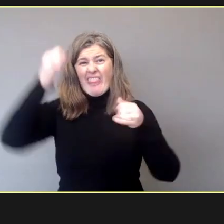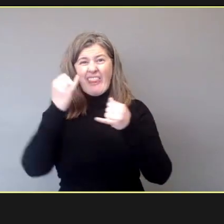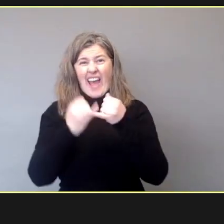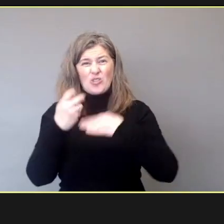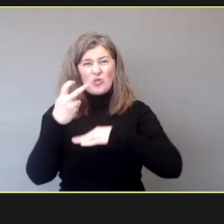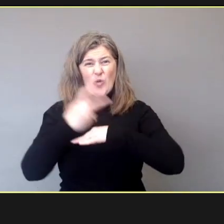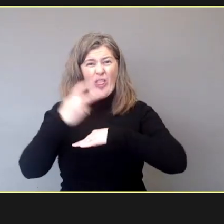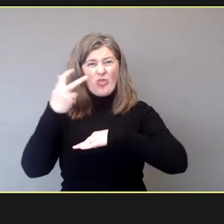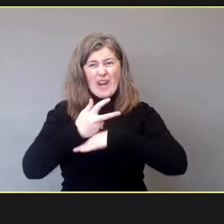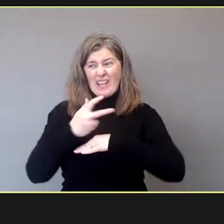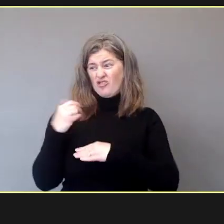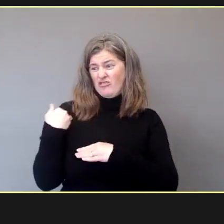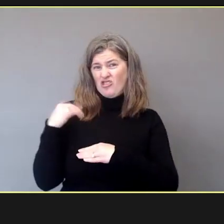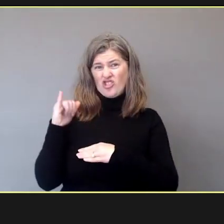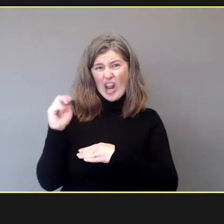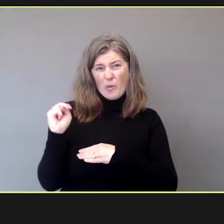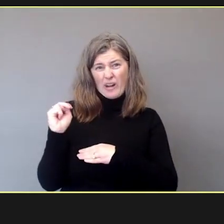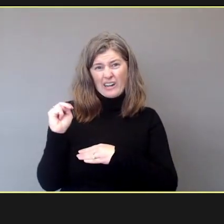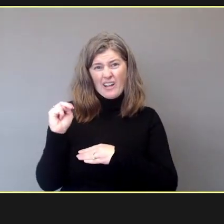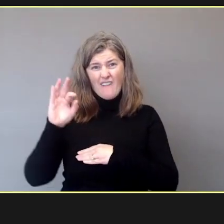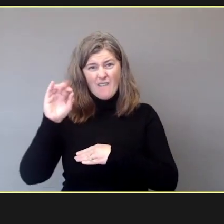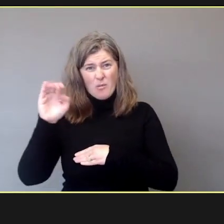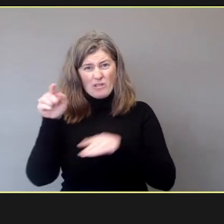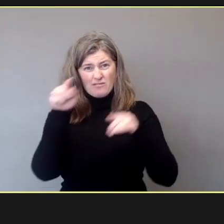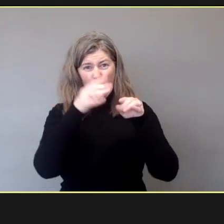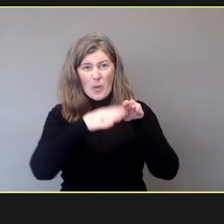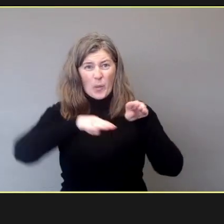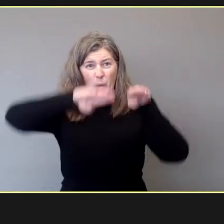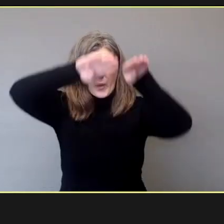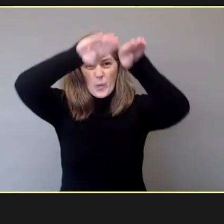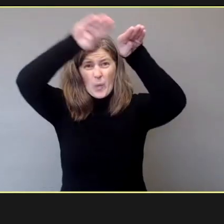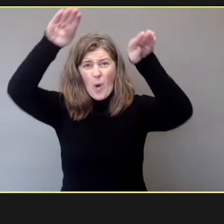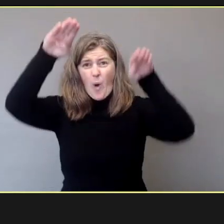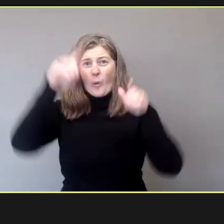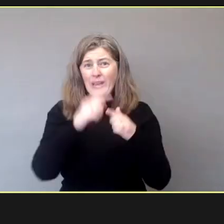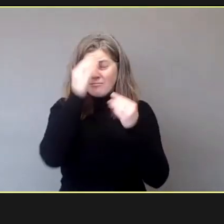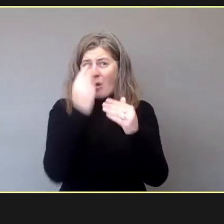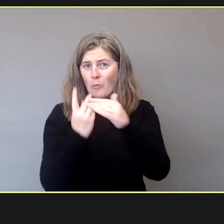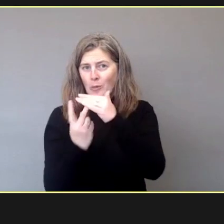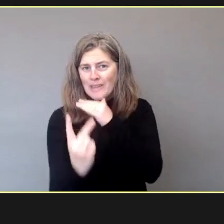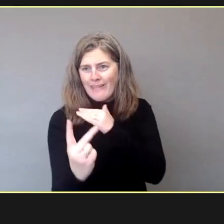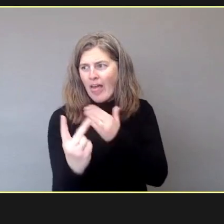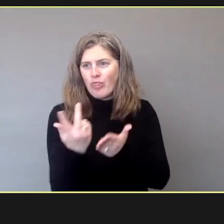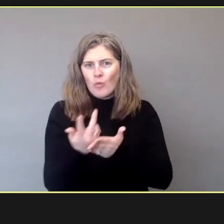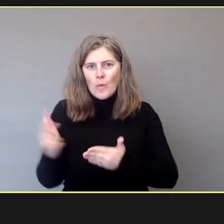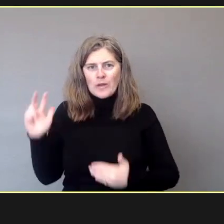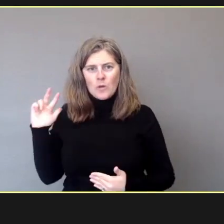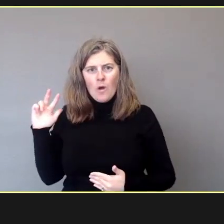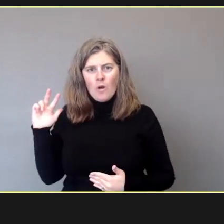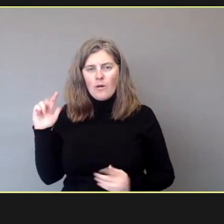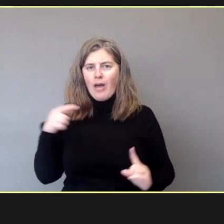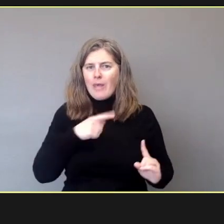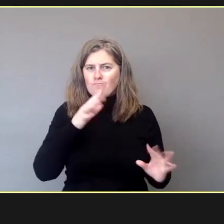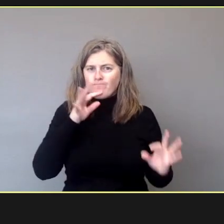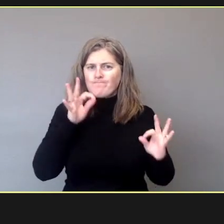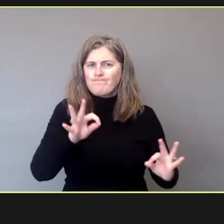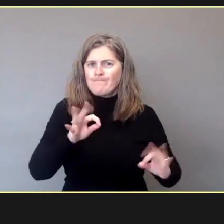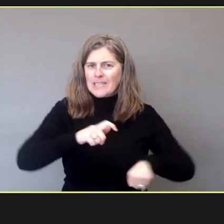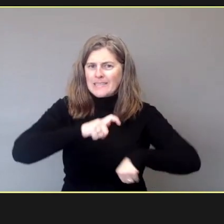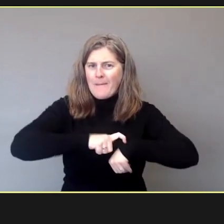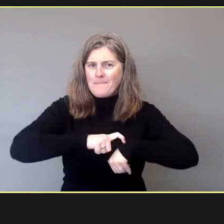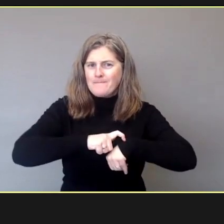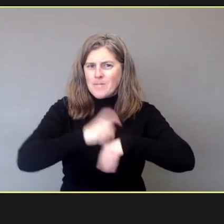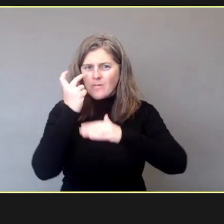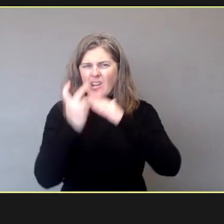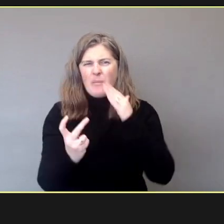days of January, the first 2 days of February. We told you that 3 weeks ago, and they were spot on, but it's hard